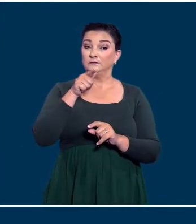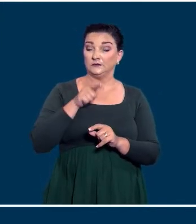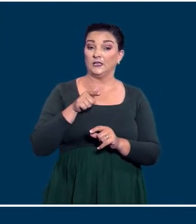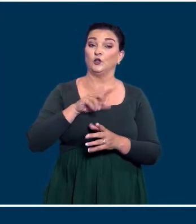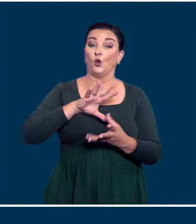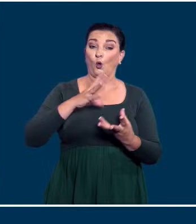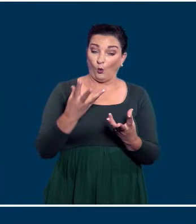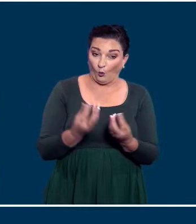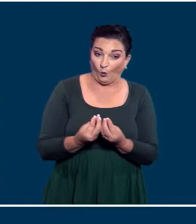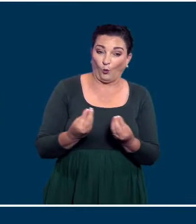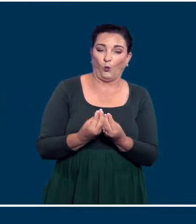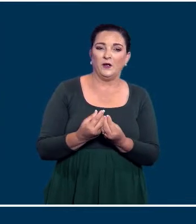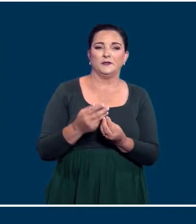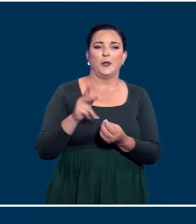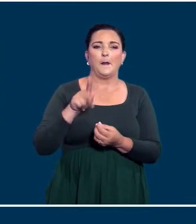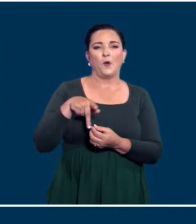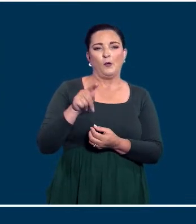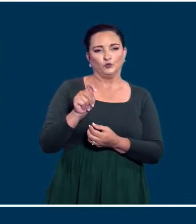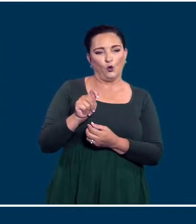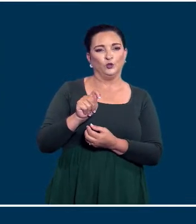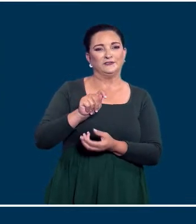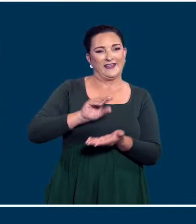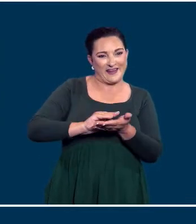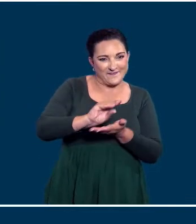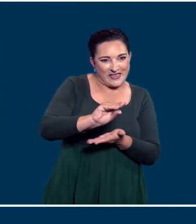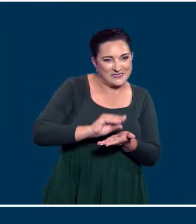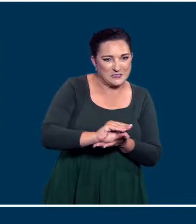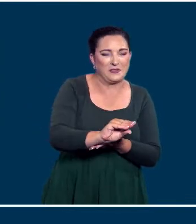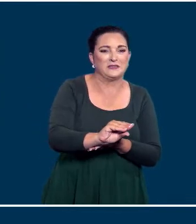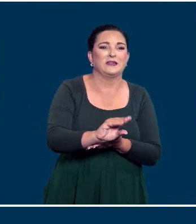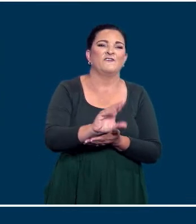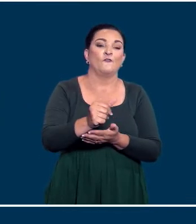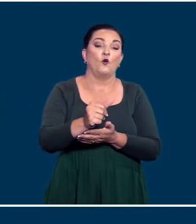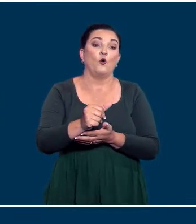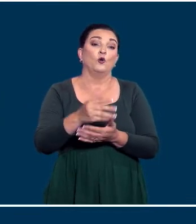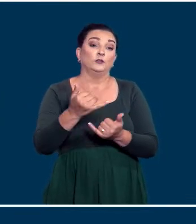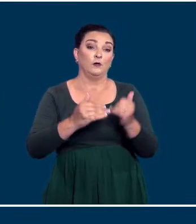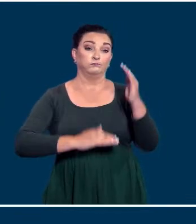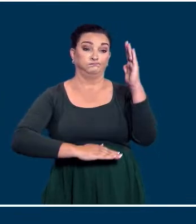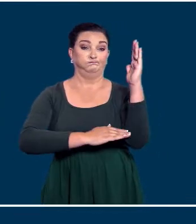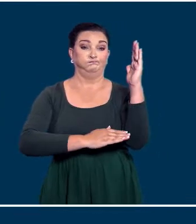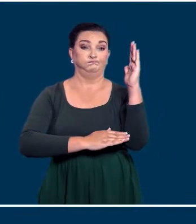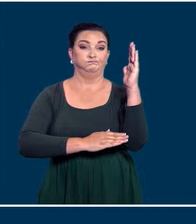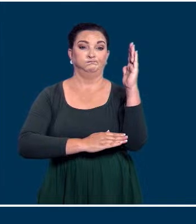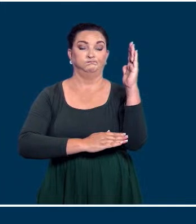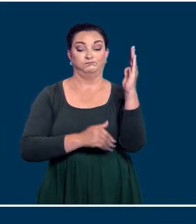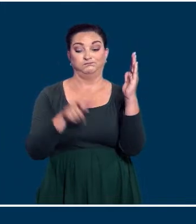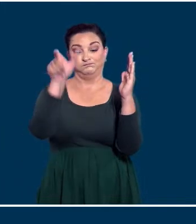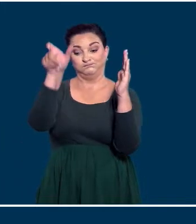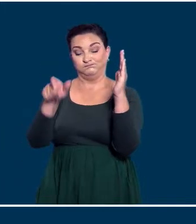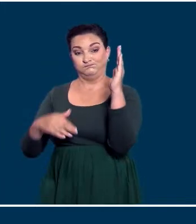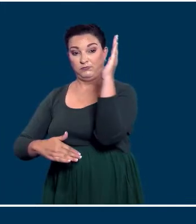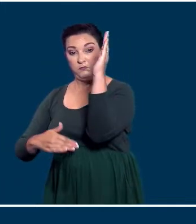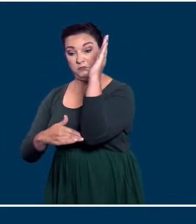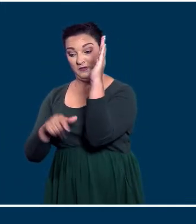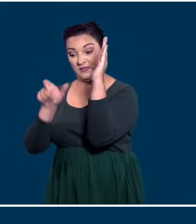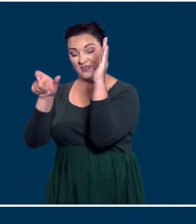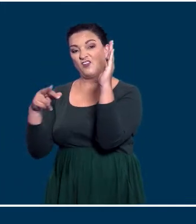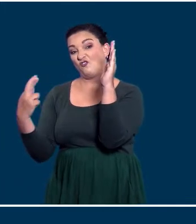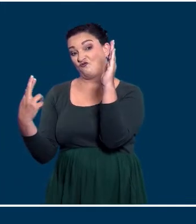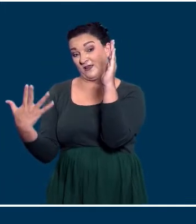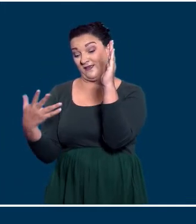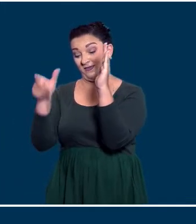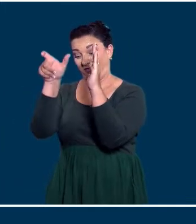we should get a stronger real investment profile, and that's the yellow forecast on the right-hand